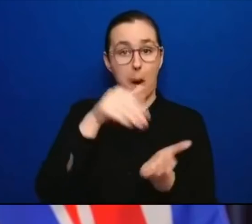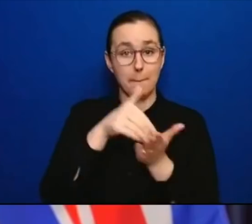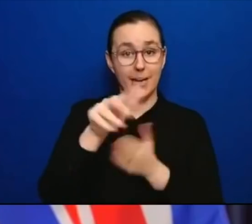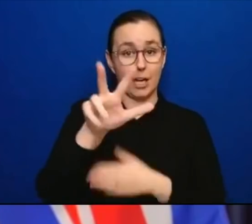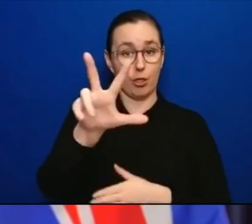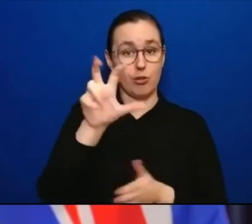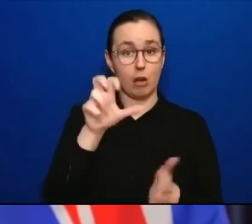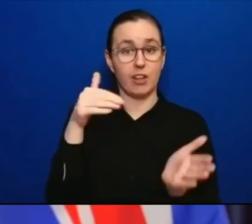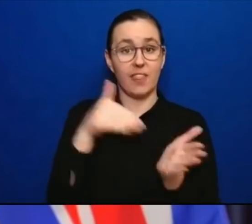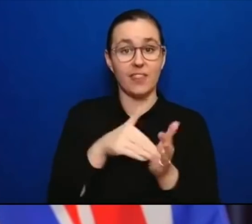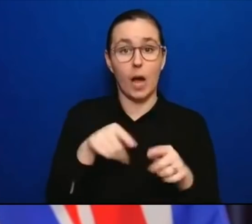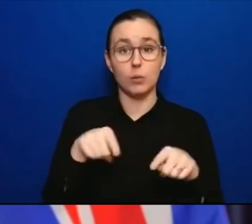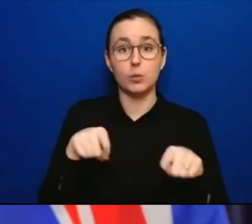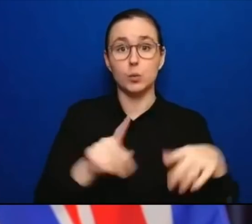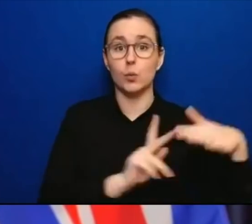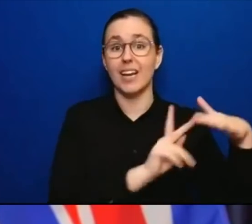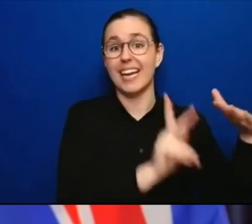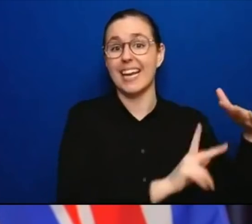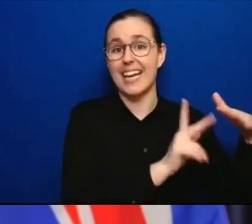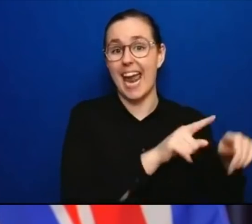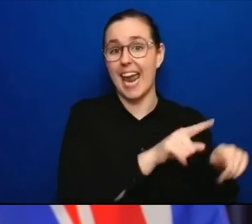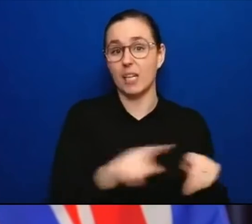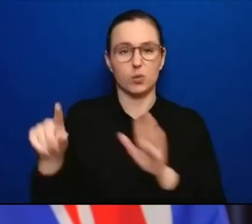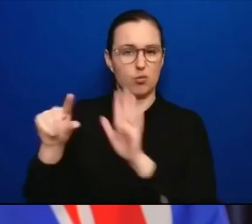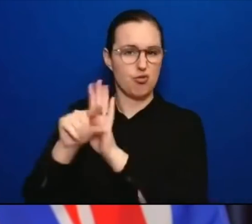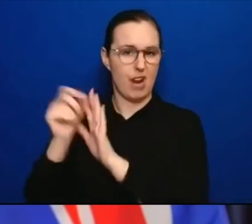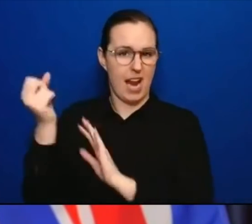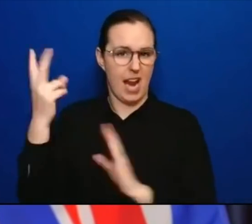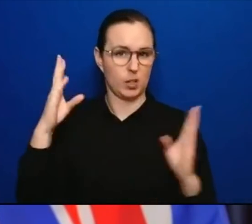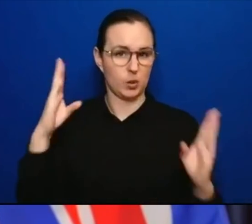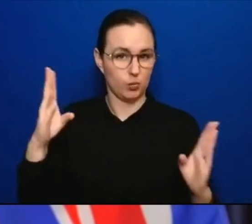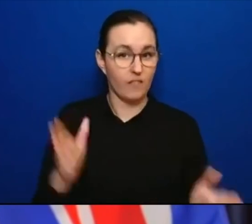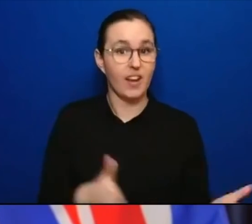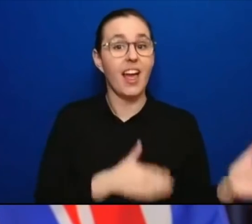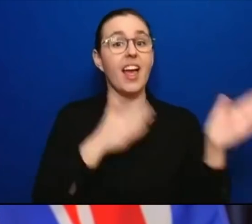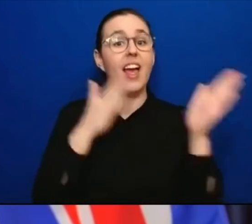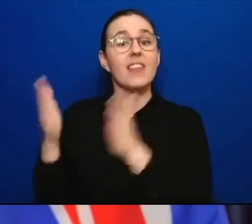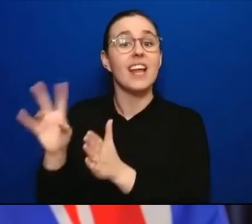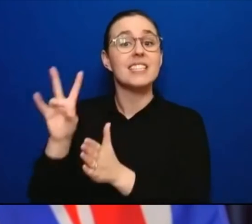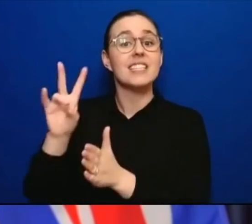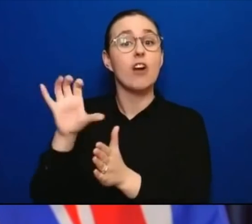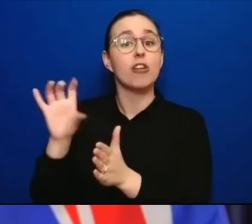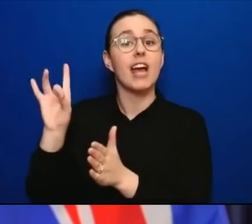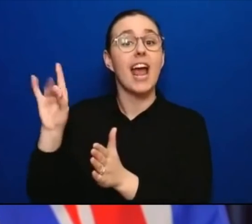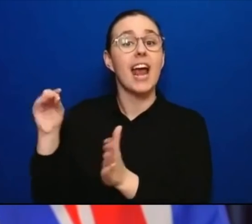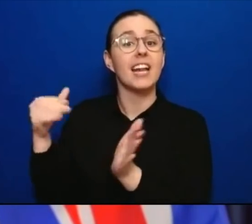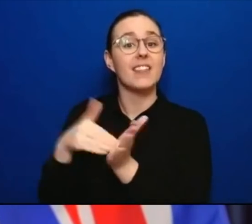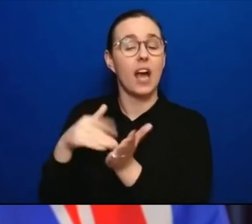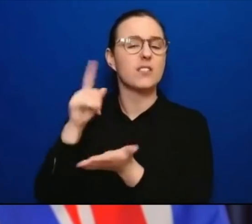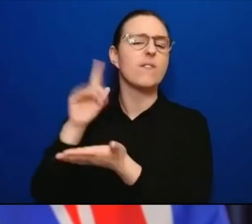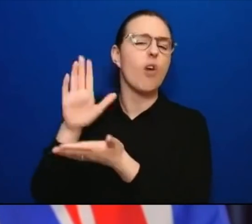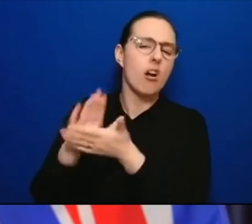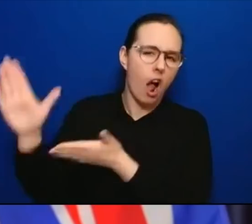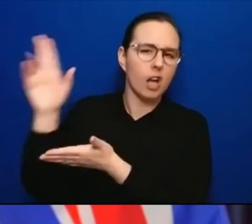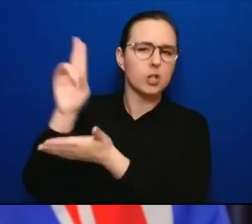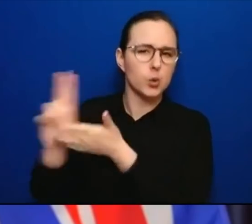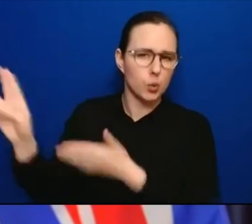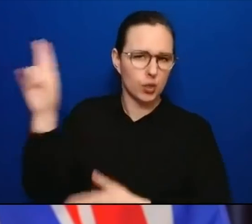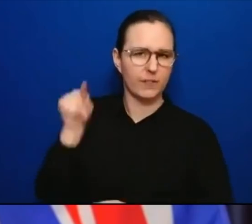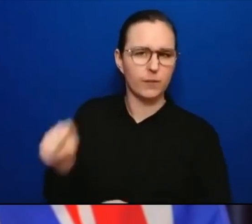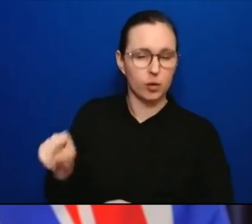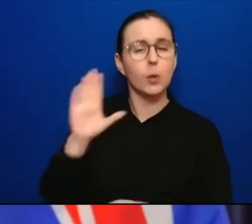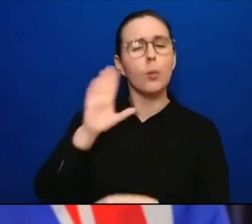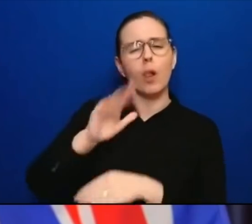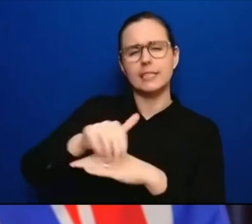1,300,000 more test kits to support K-12 education. 780,000 to post-secondary education. The remaining tests will be distributed